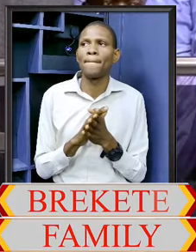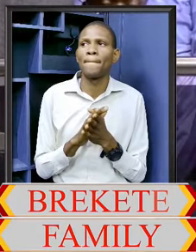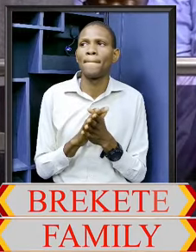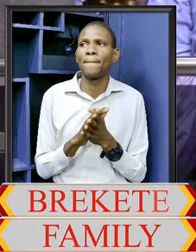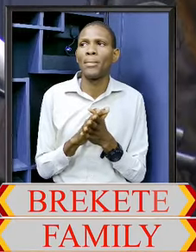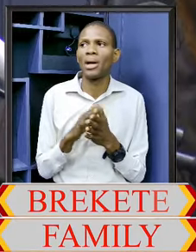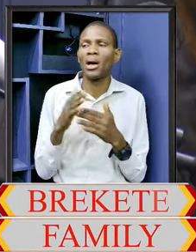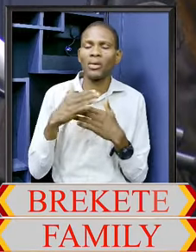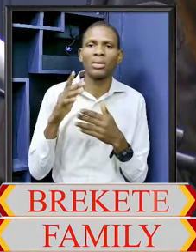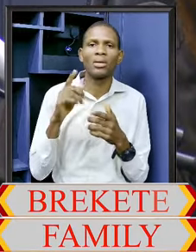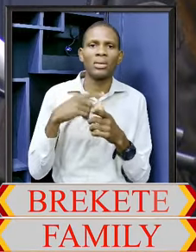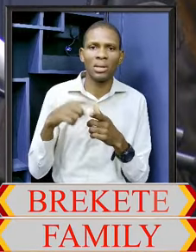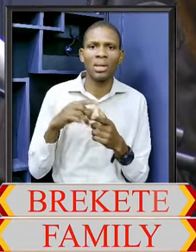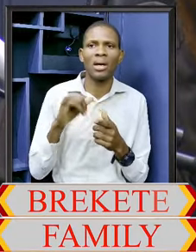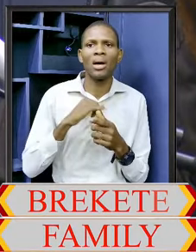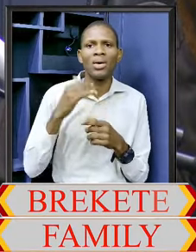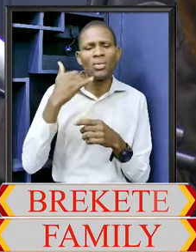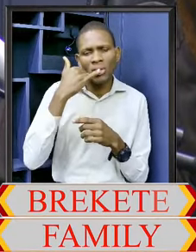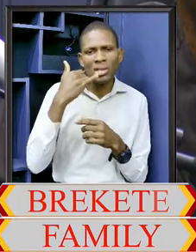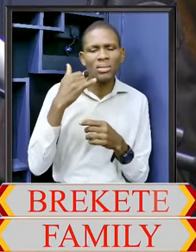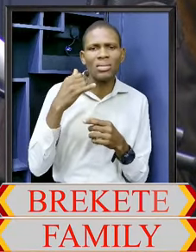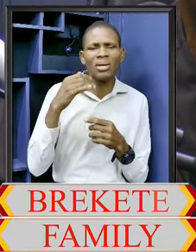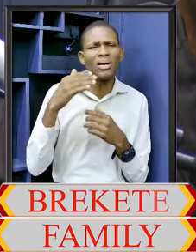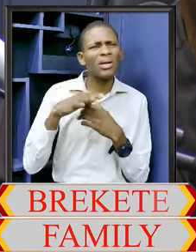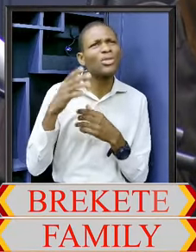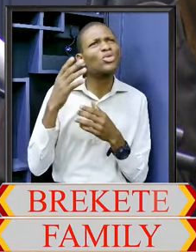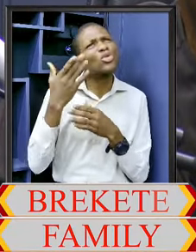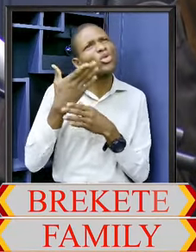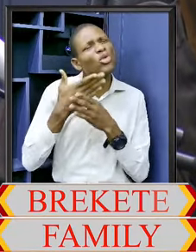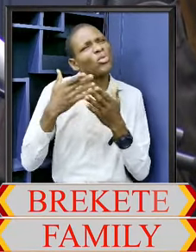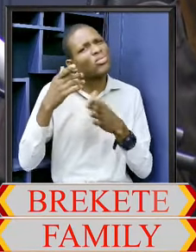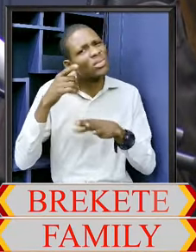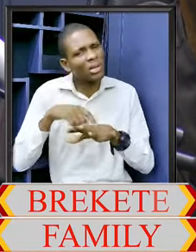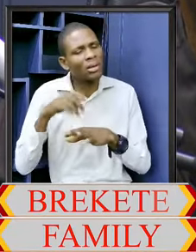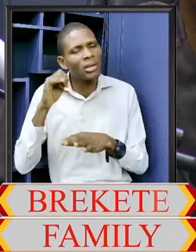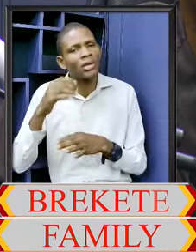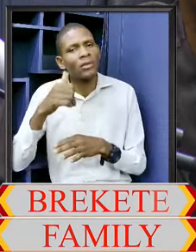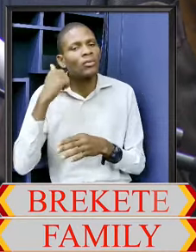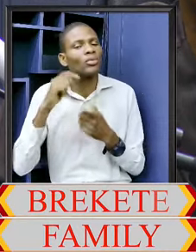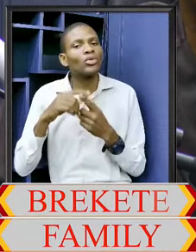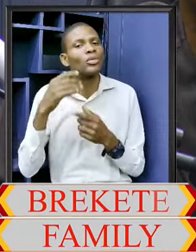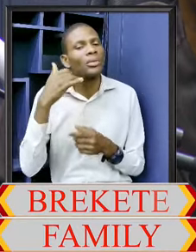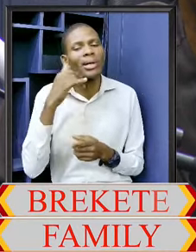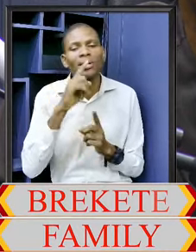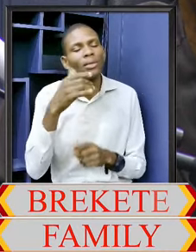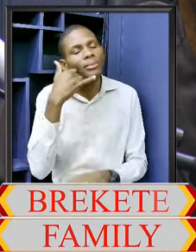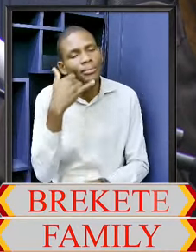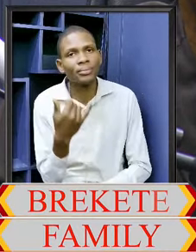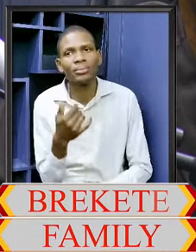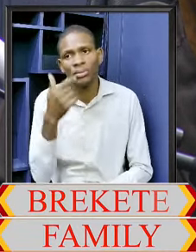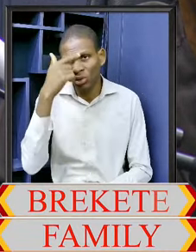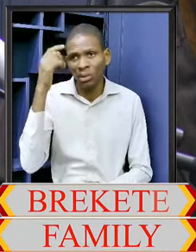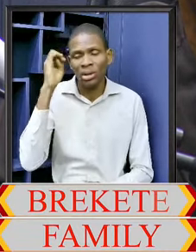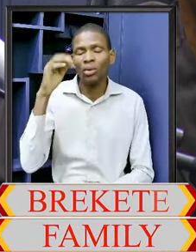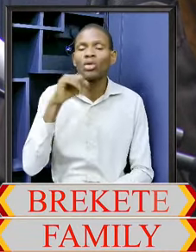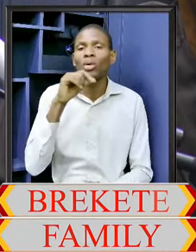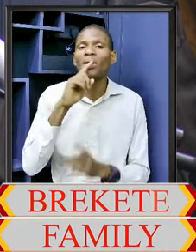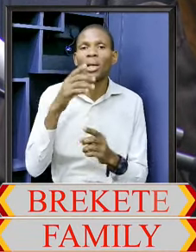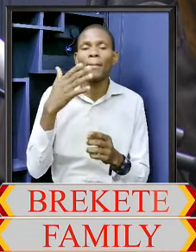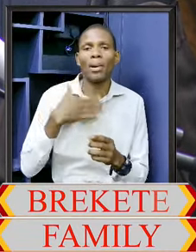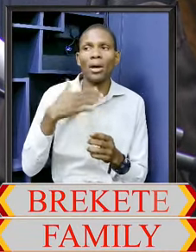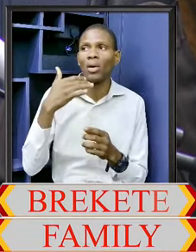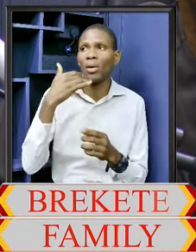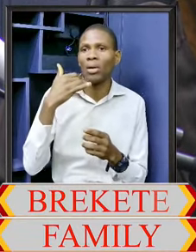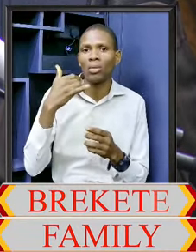So after then, I called him after some time. he refused to pick my call. Because he was not picking my call,